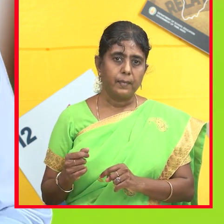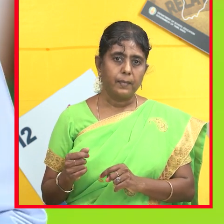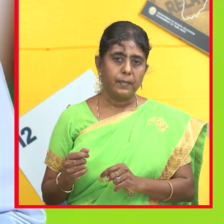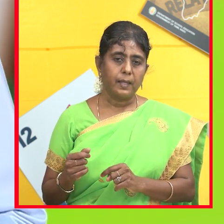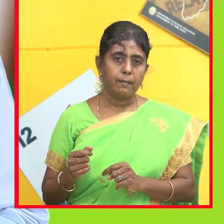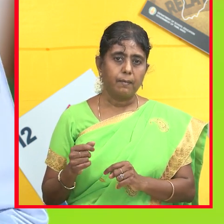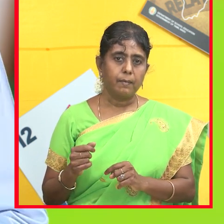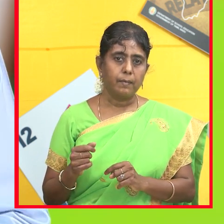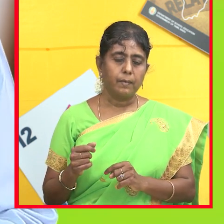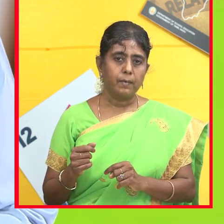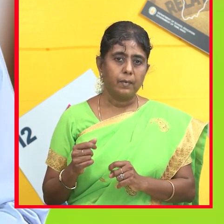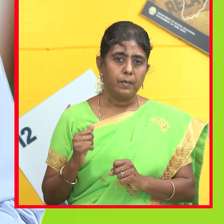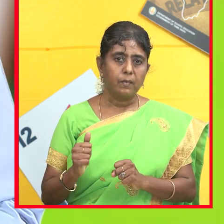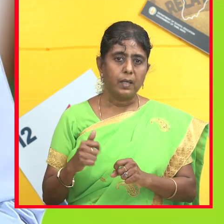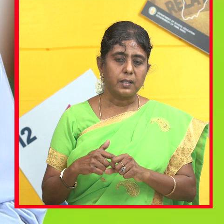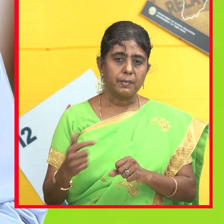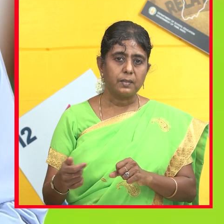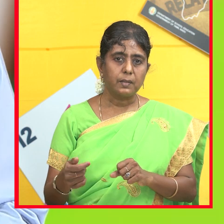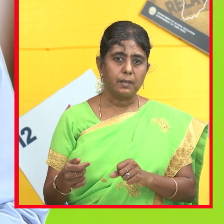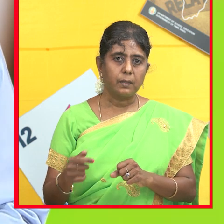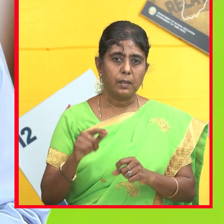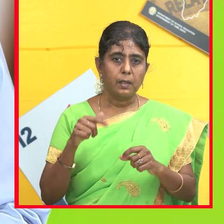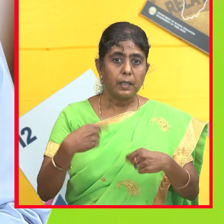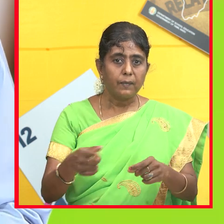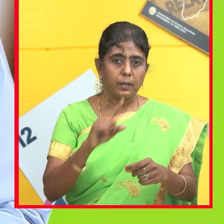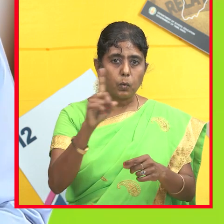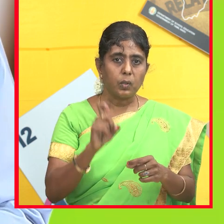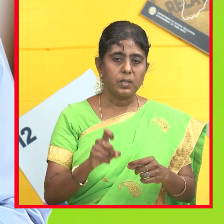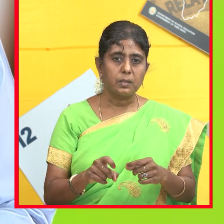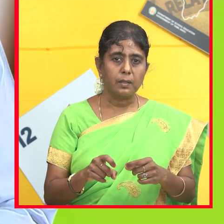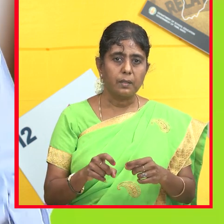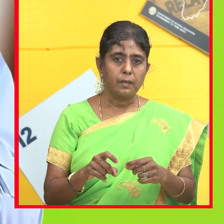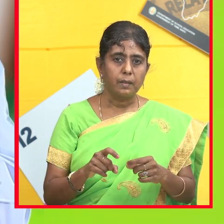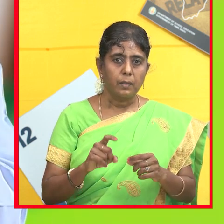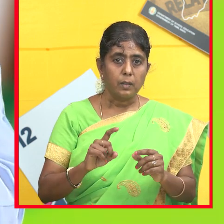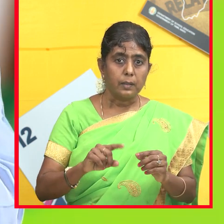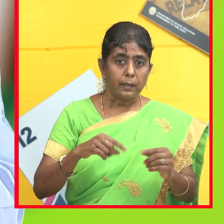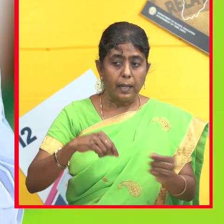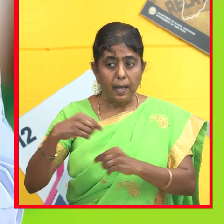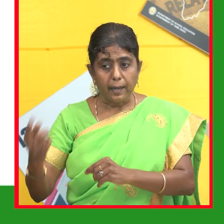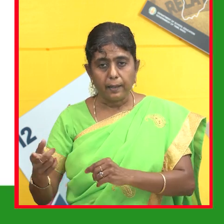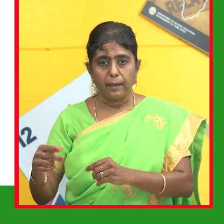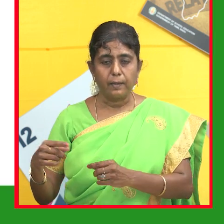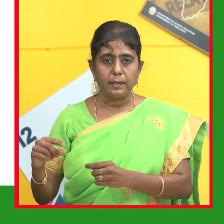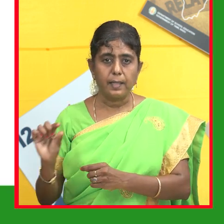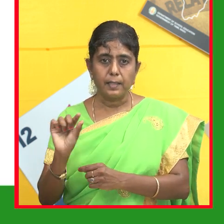So by doing this, what expression we are getting that is given in the question? That we have to write after the equal symbol.